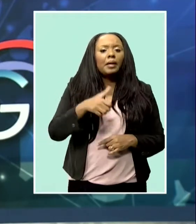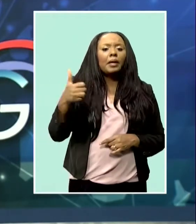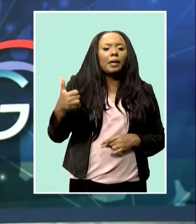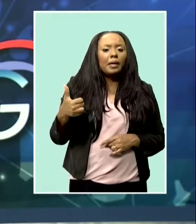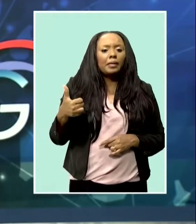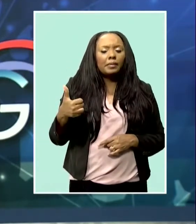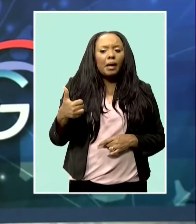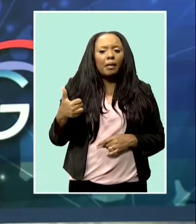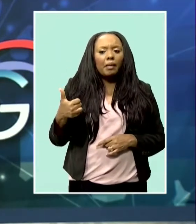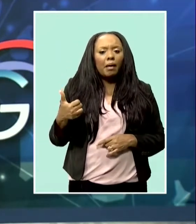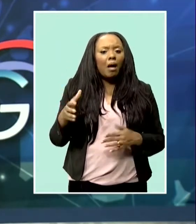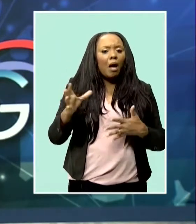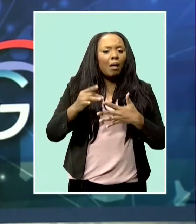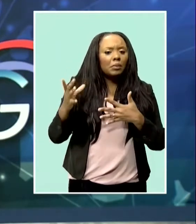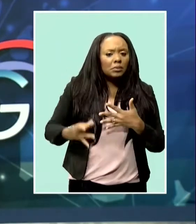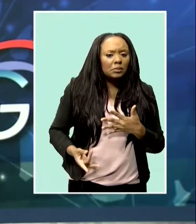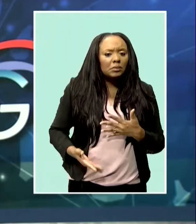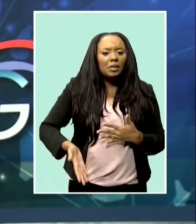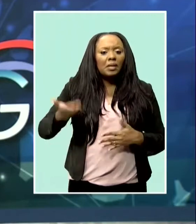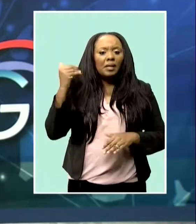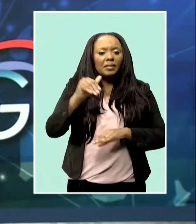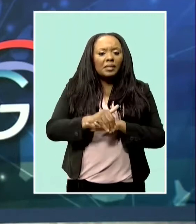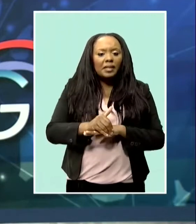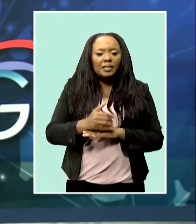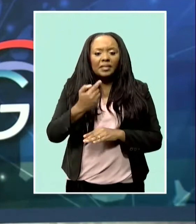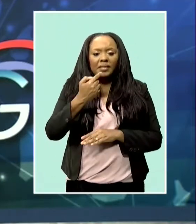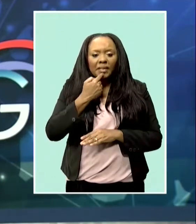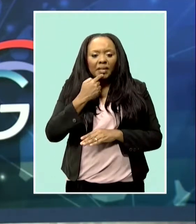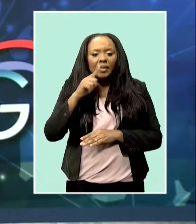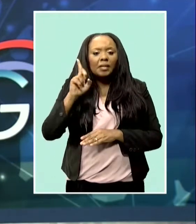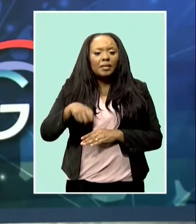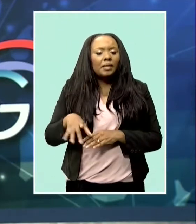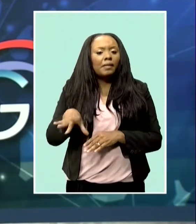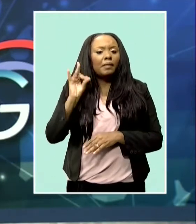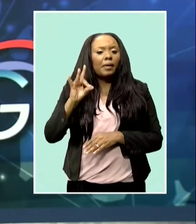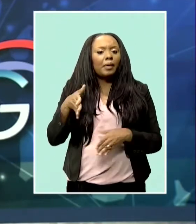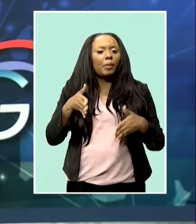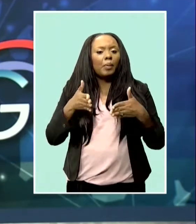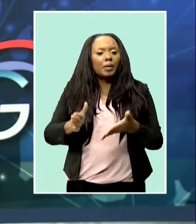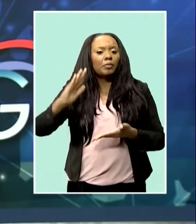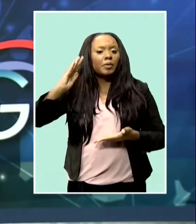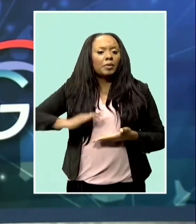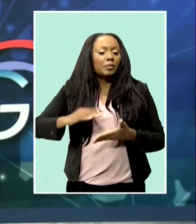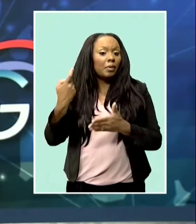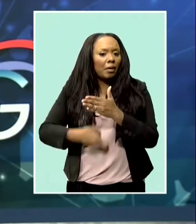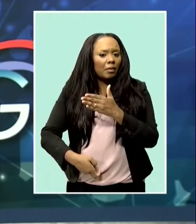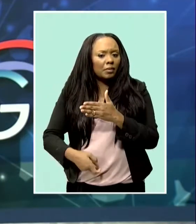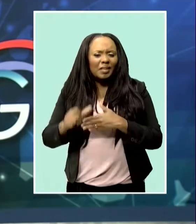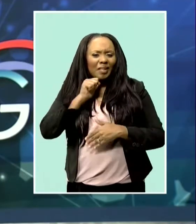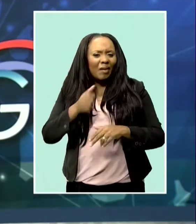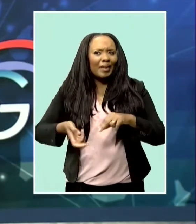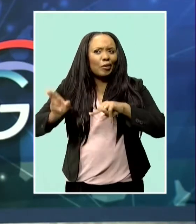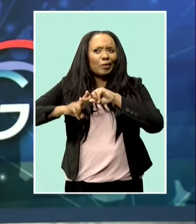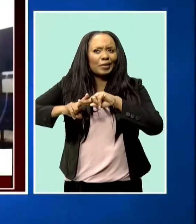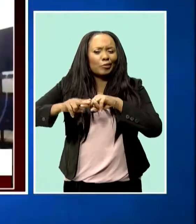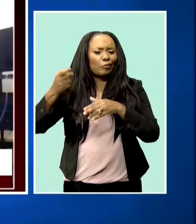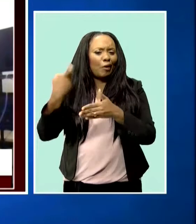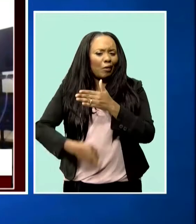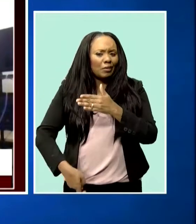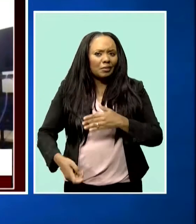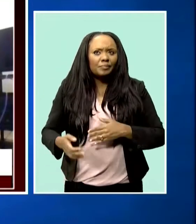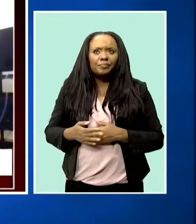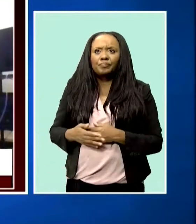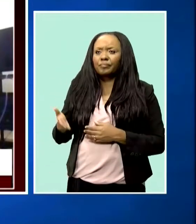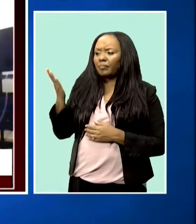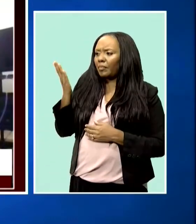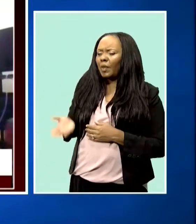People's Business on CBC TV 8 last night the utility should instead be finding ways to reduce rates. And you're coming